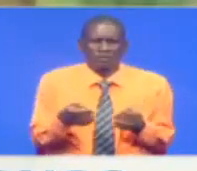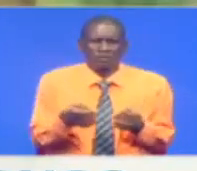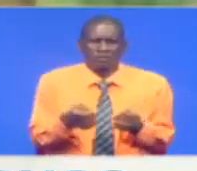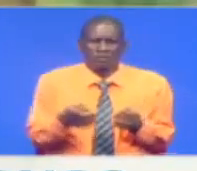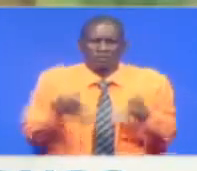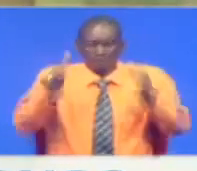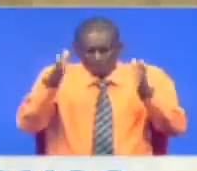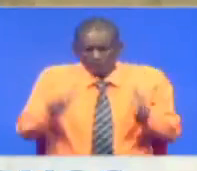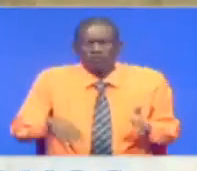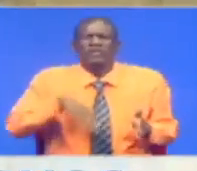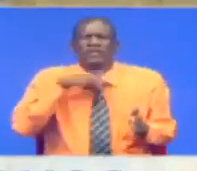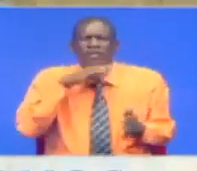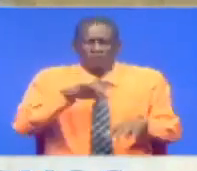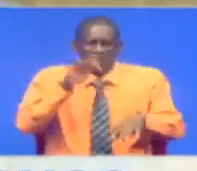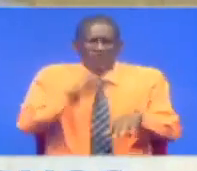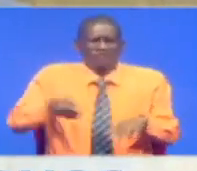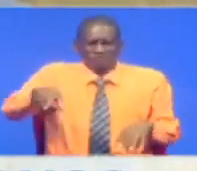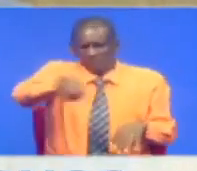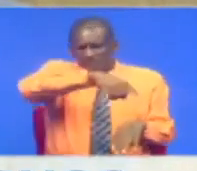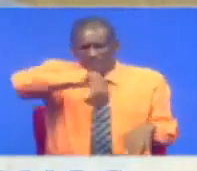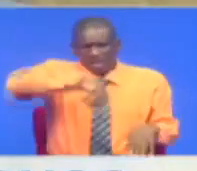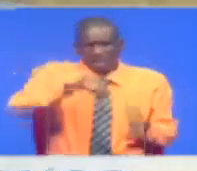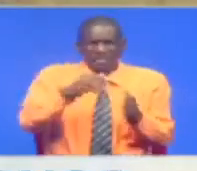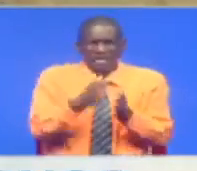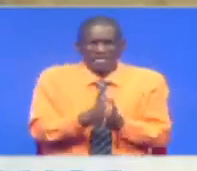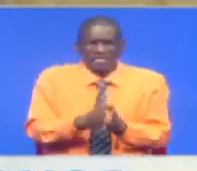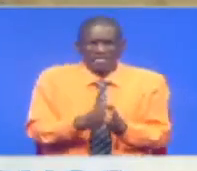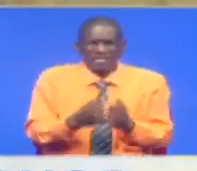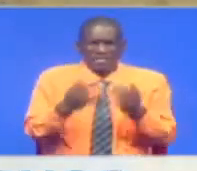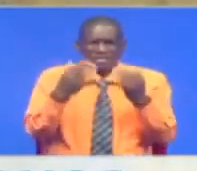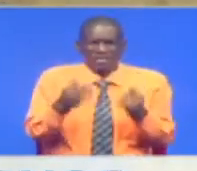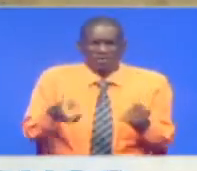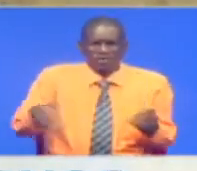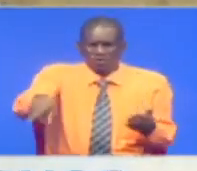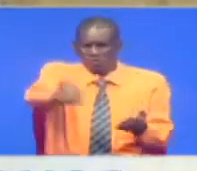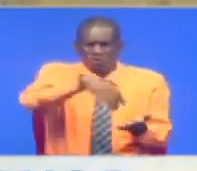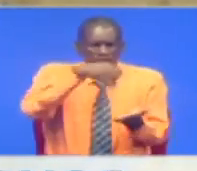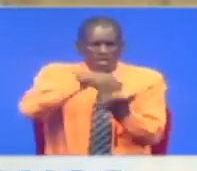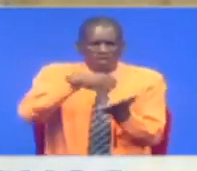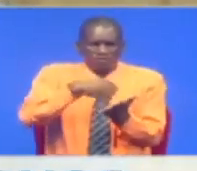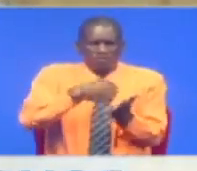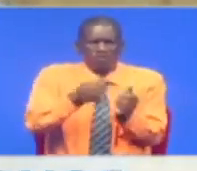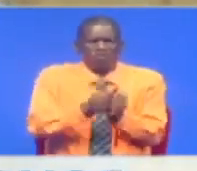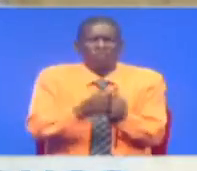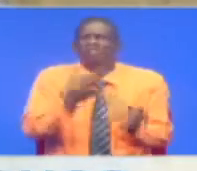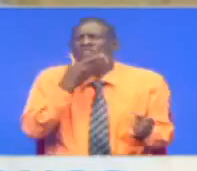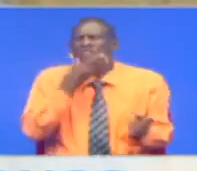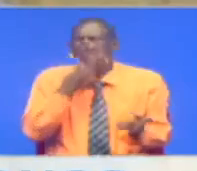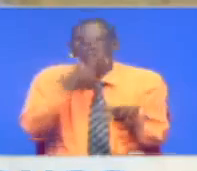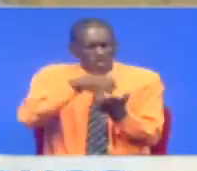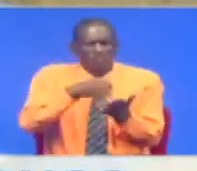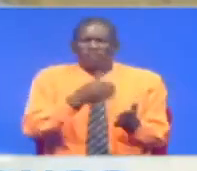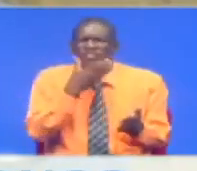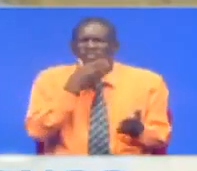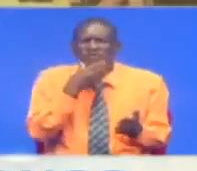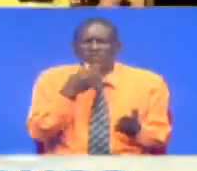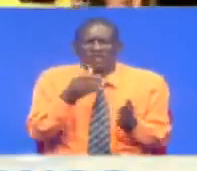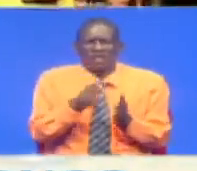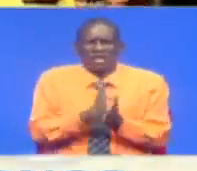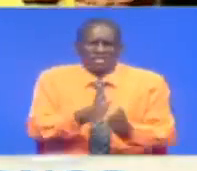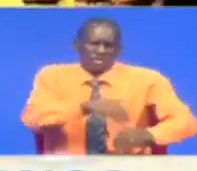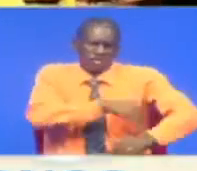really hurt us. And we immediately engaged with the father and the